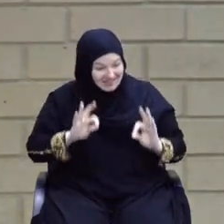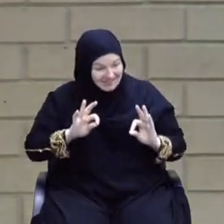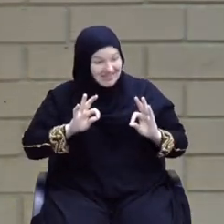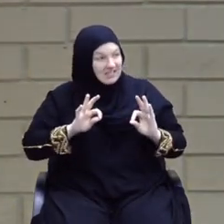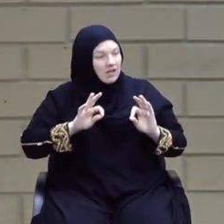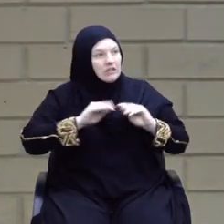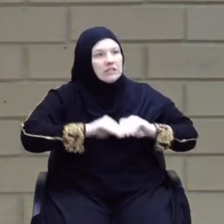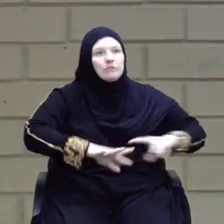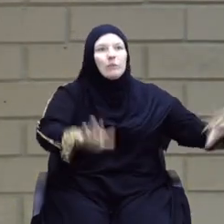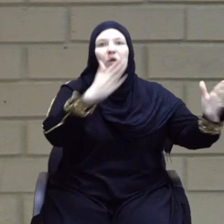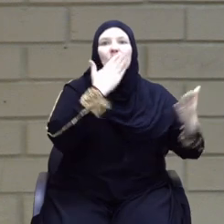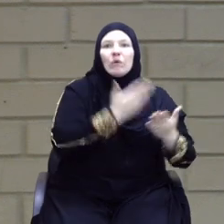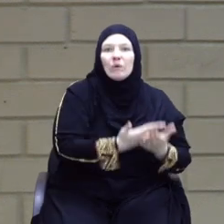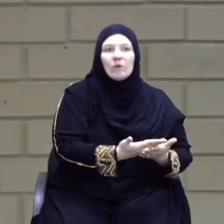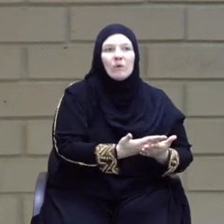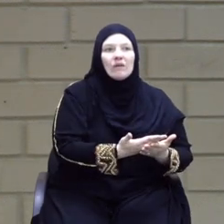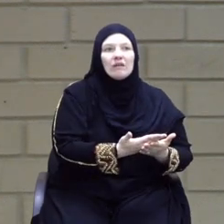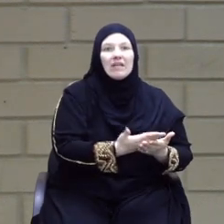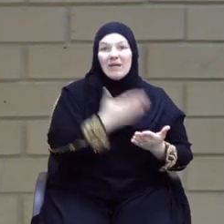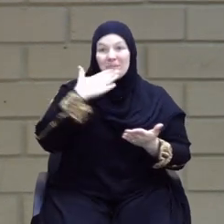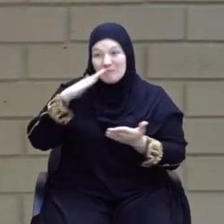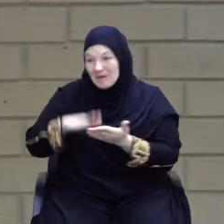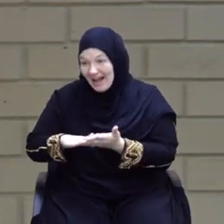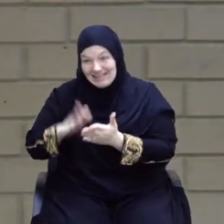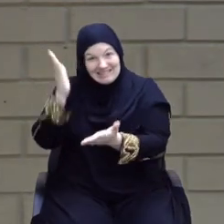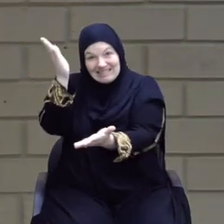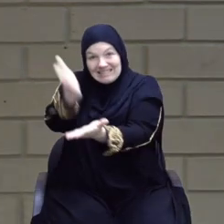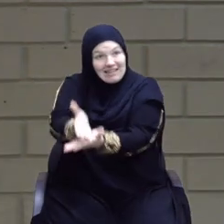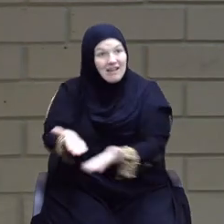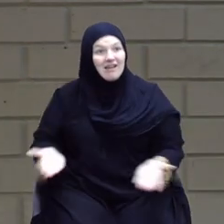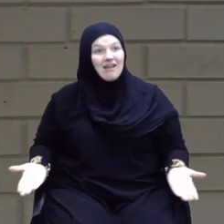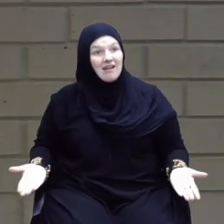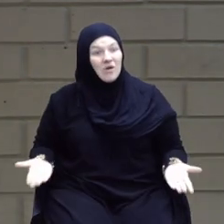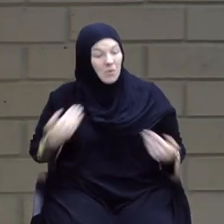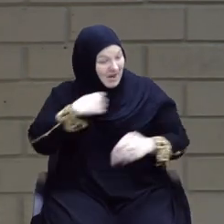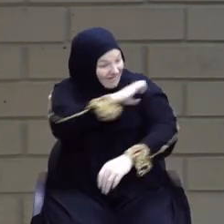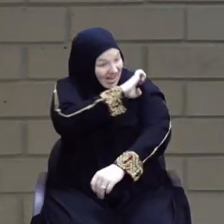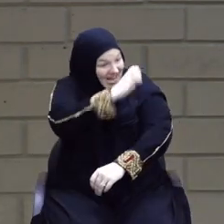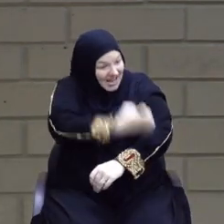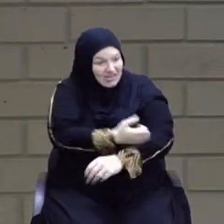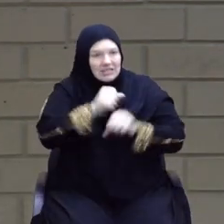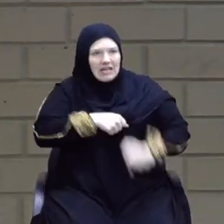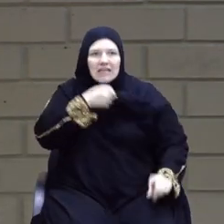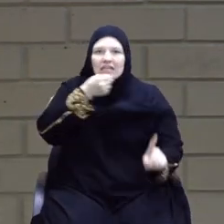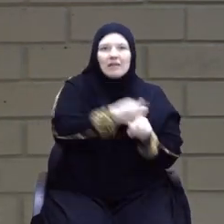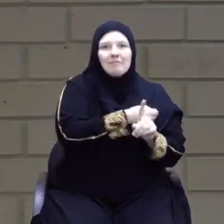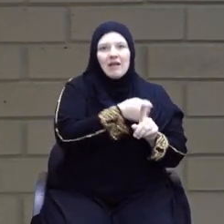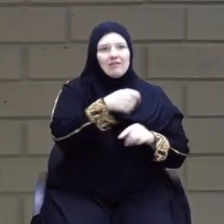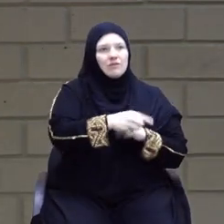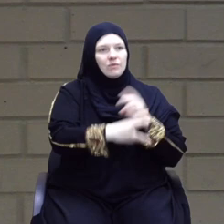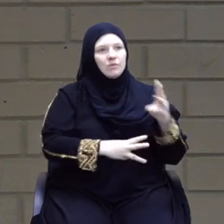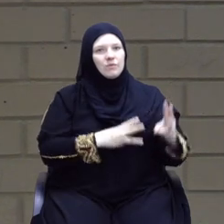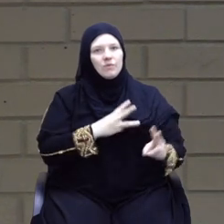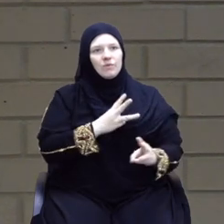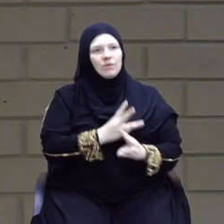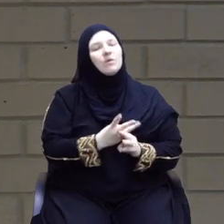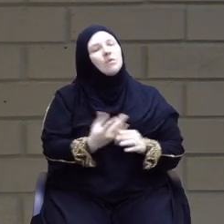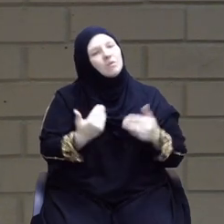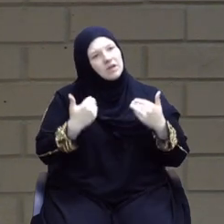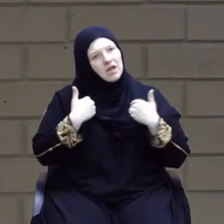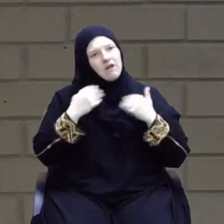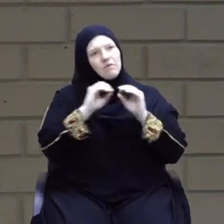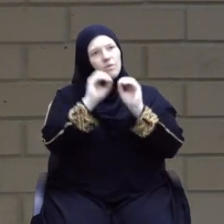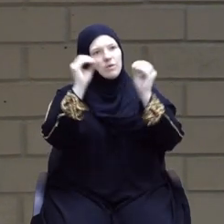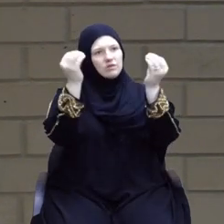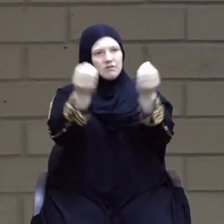energy, a dynamic energy, an energy that has an impact in this life. We have an organization, one